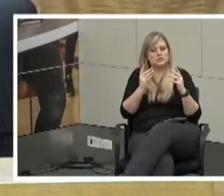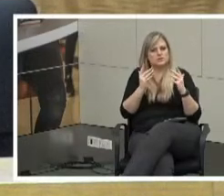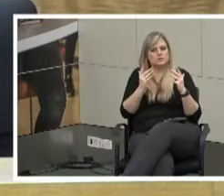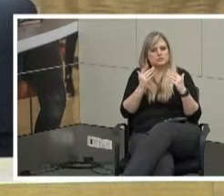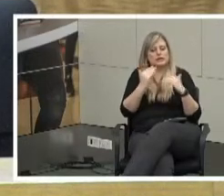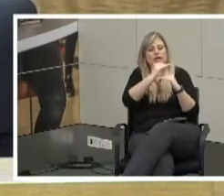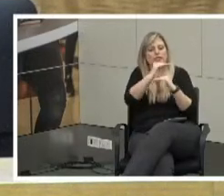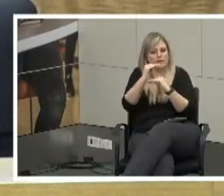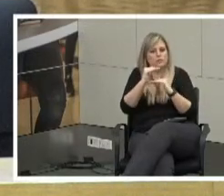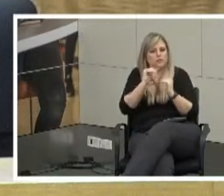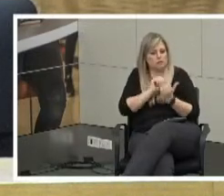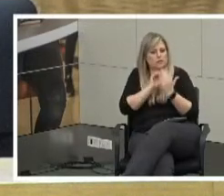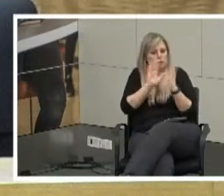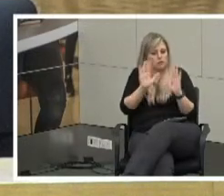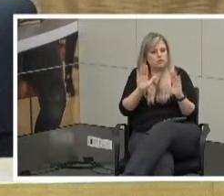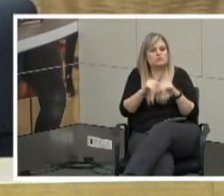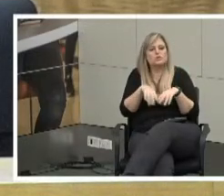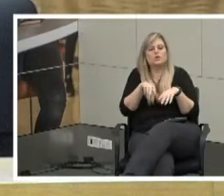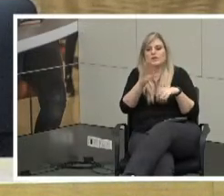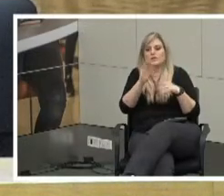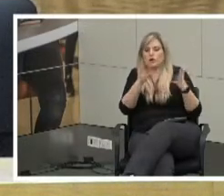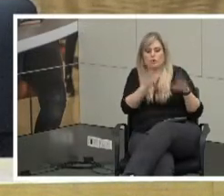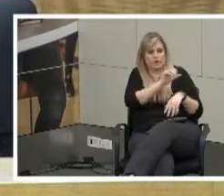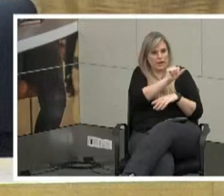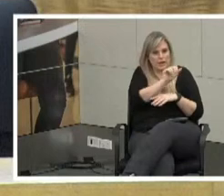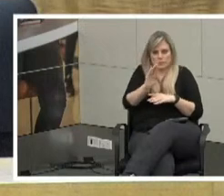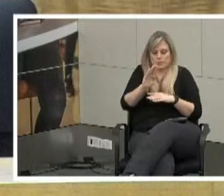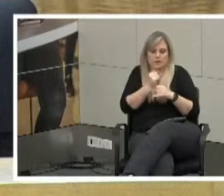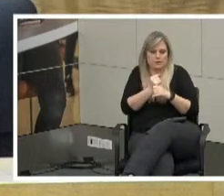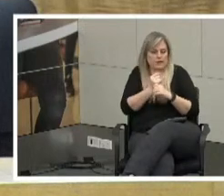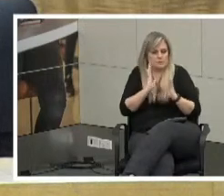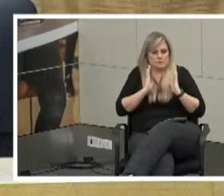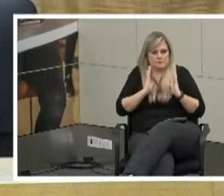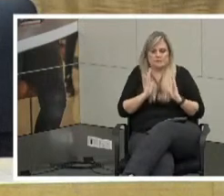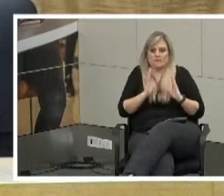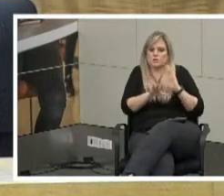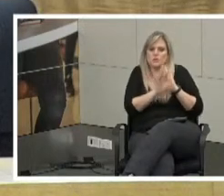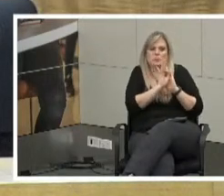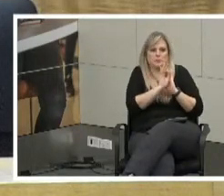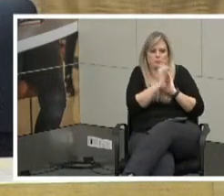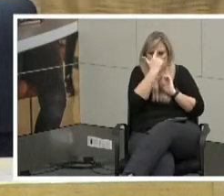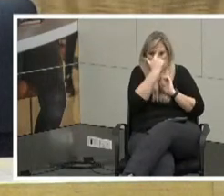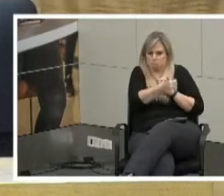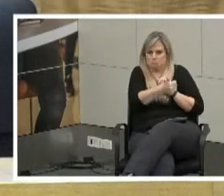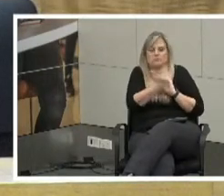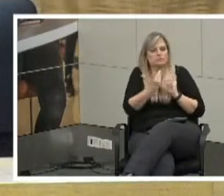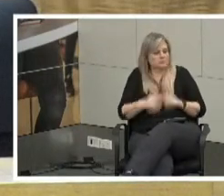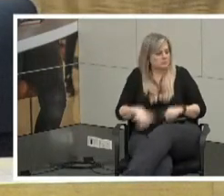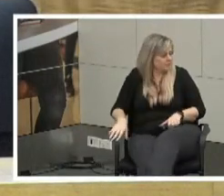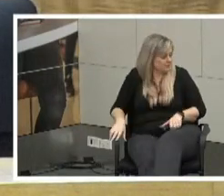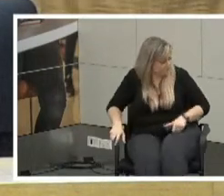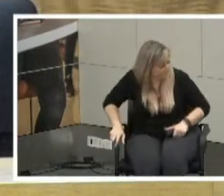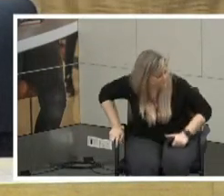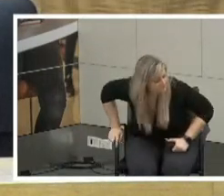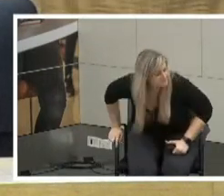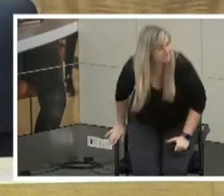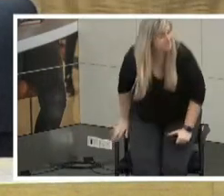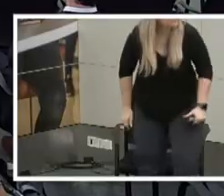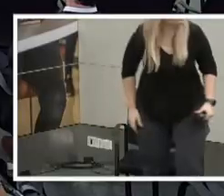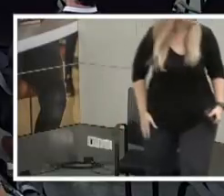you're if you're already you if you're an A or B campus then you get to choose the curriculum you want to